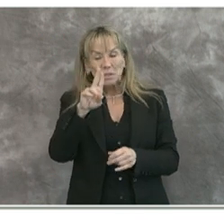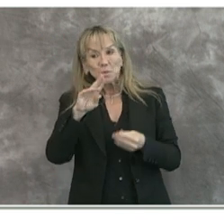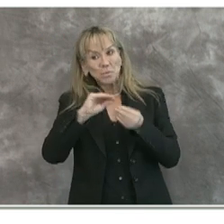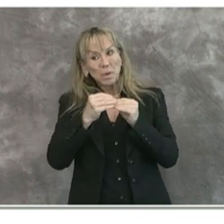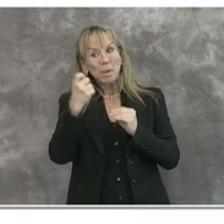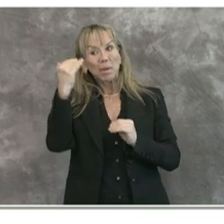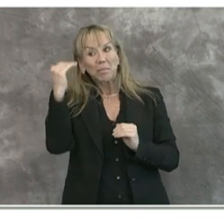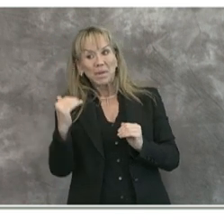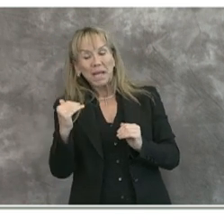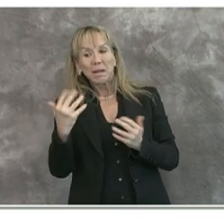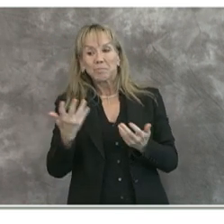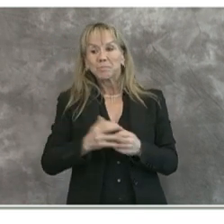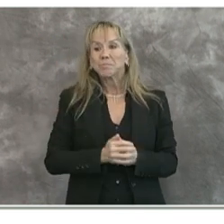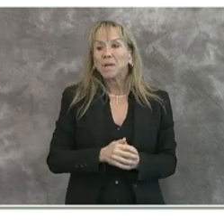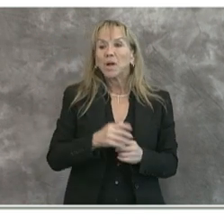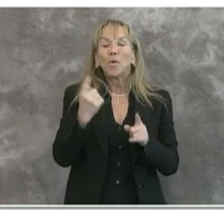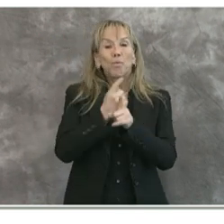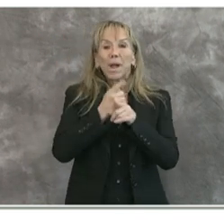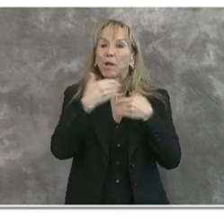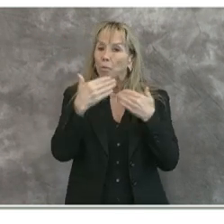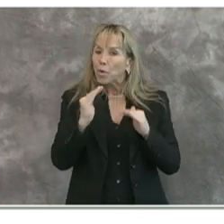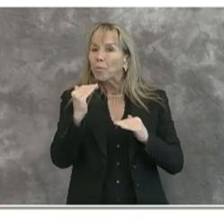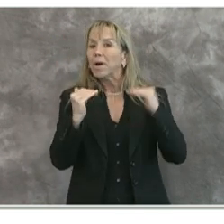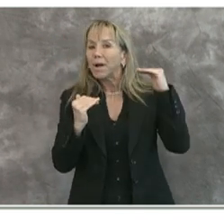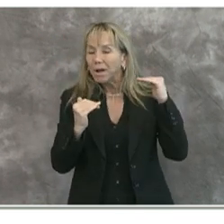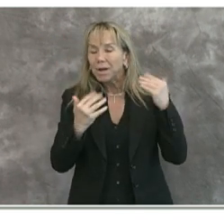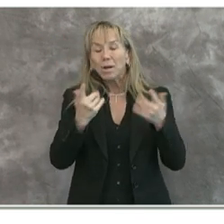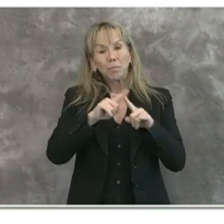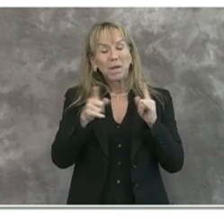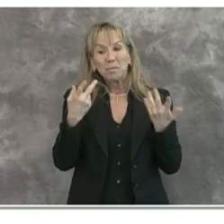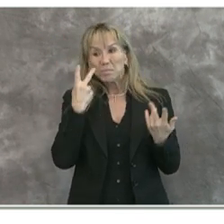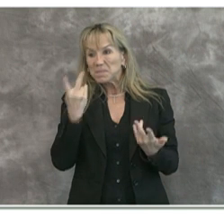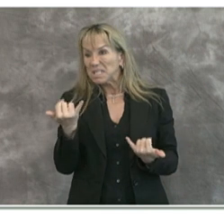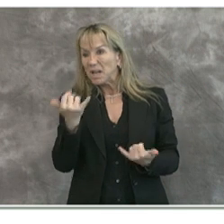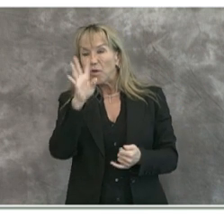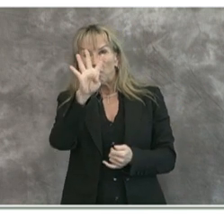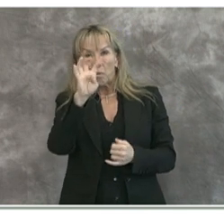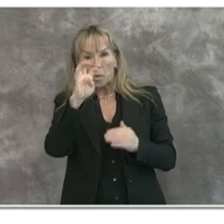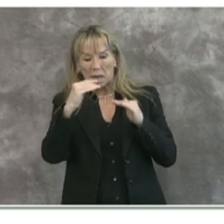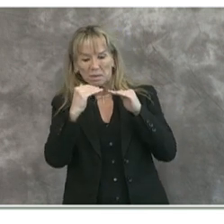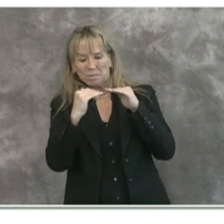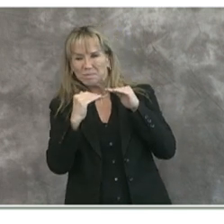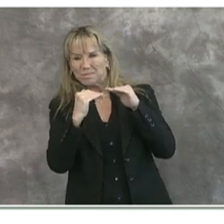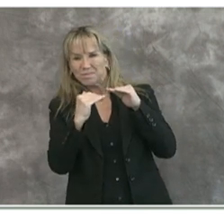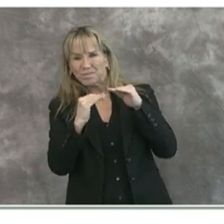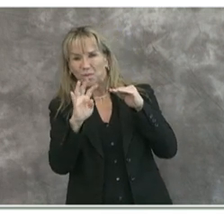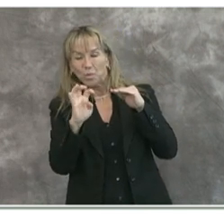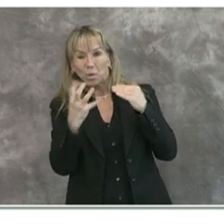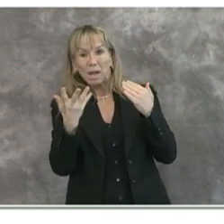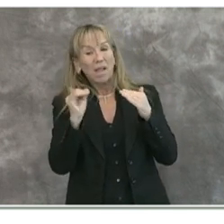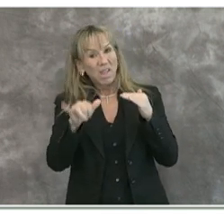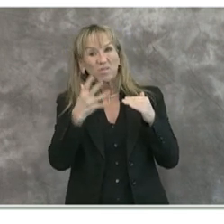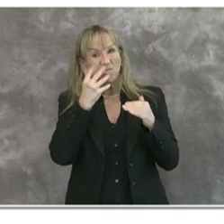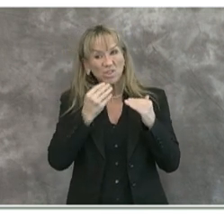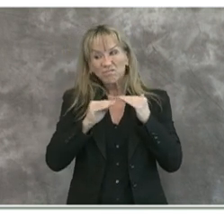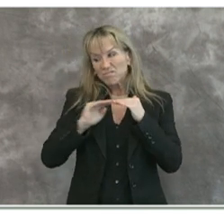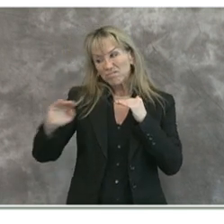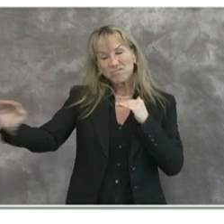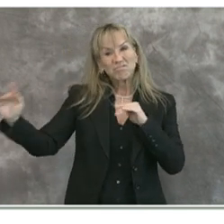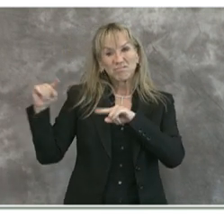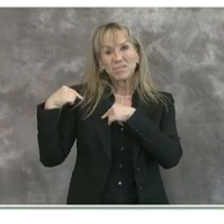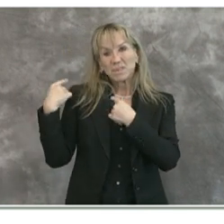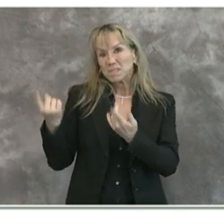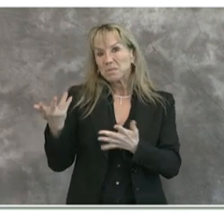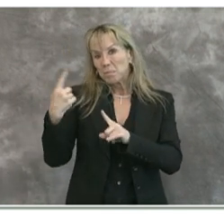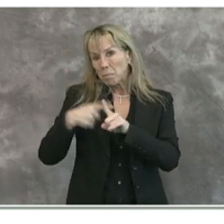little bit, non-ICU up a little bit, but holding steady there just shy of the 400 mark, which has been generally consistent over the course